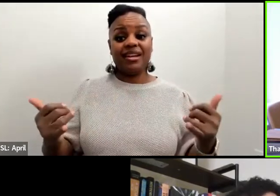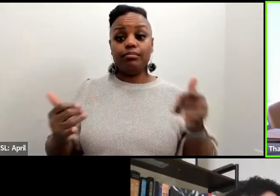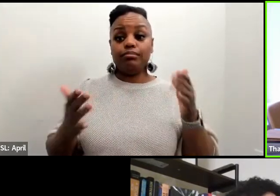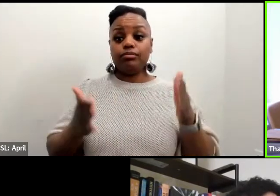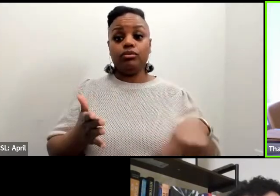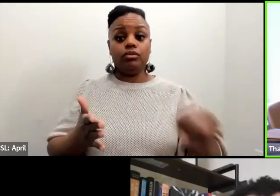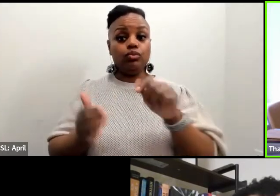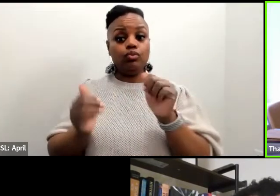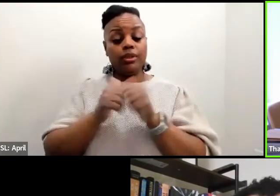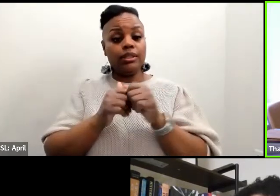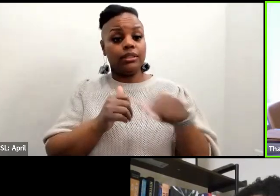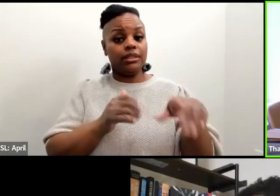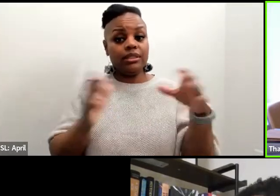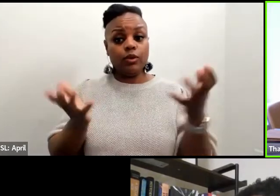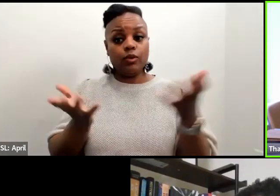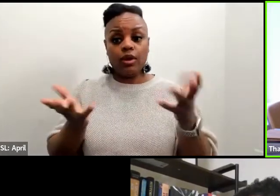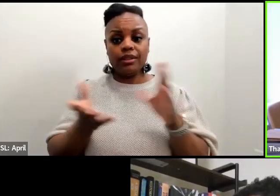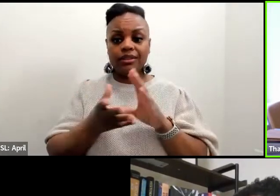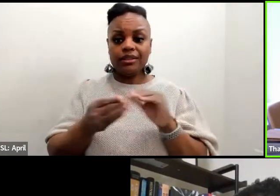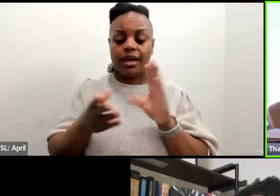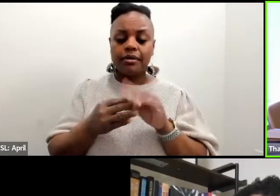research.